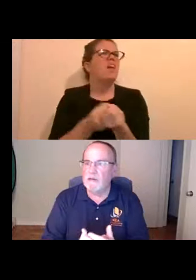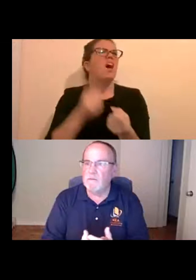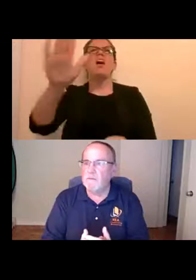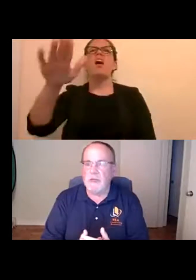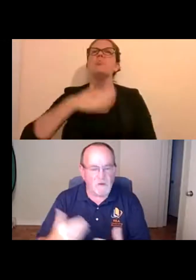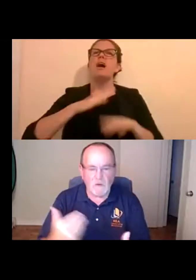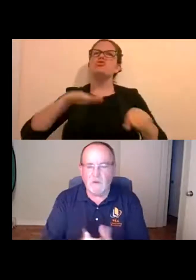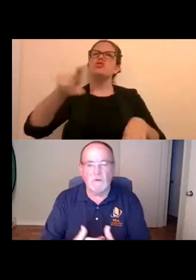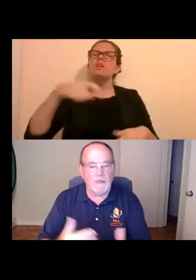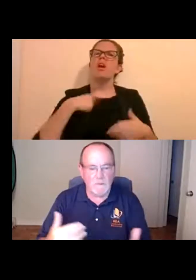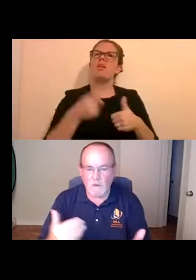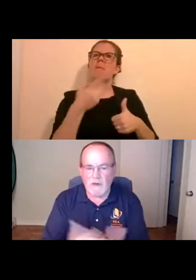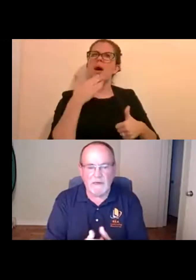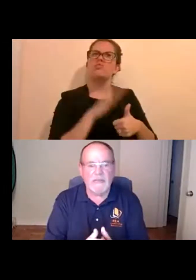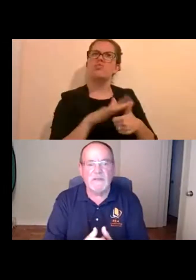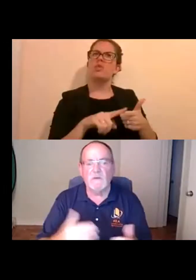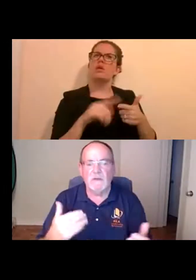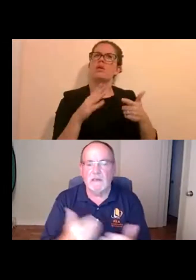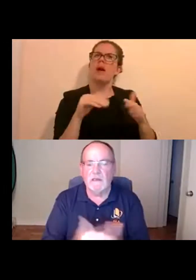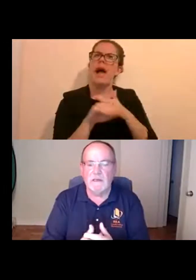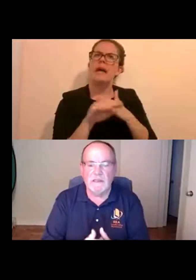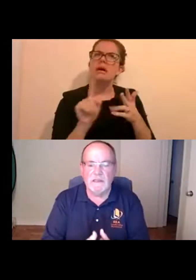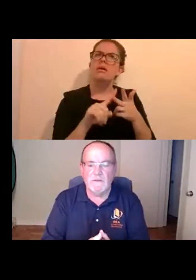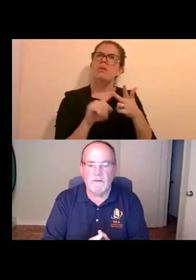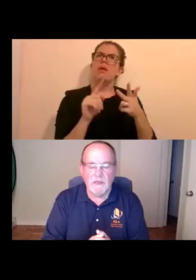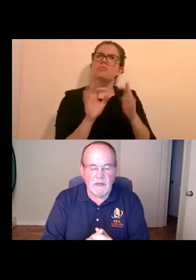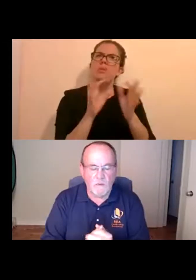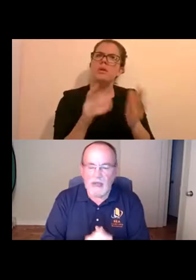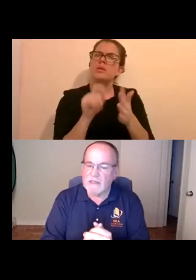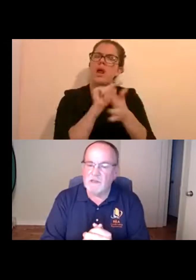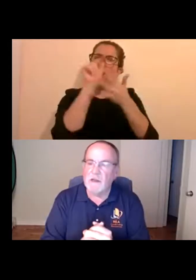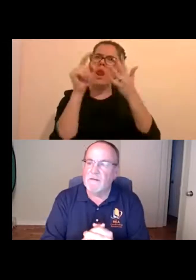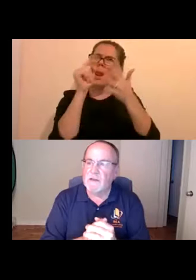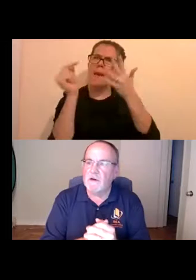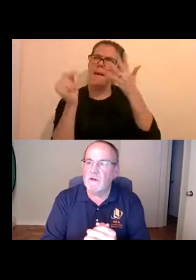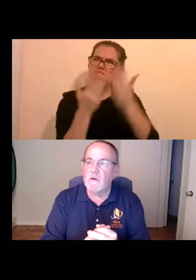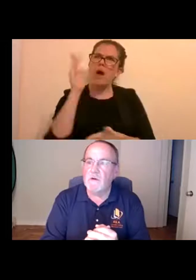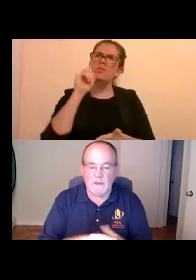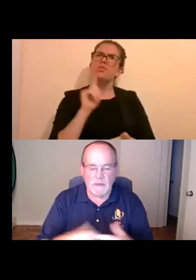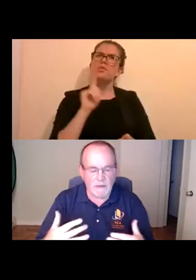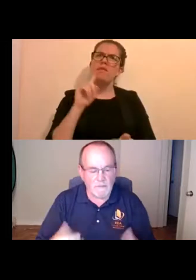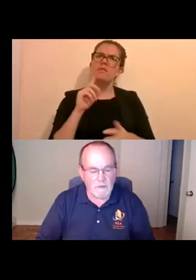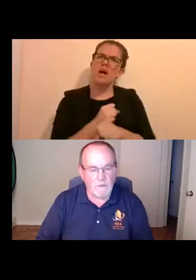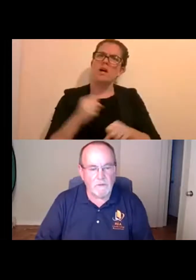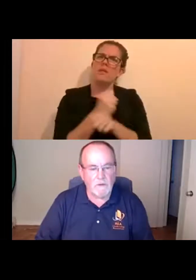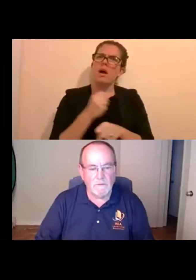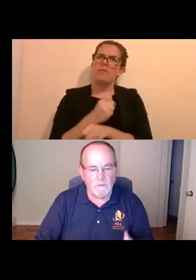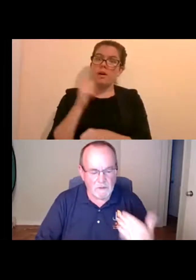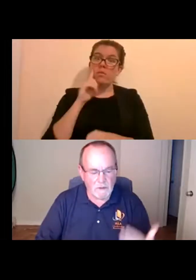we need better schools, we need more access, we need these different rights of their children